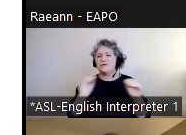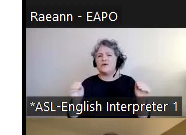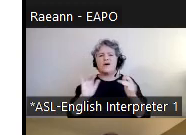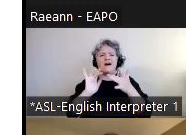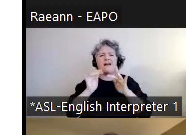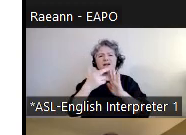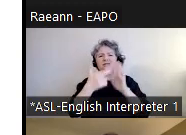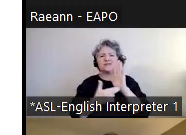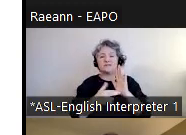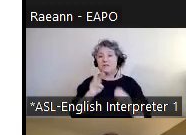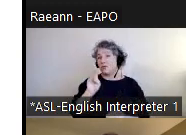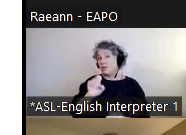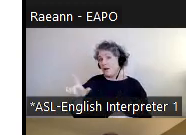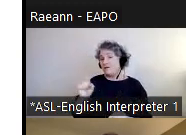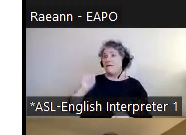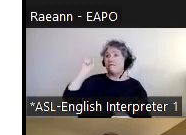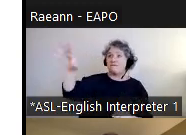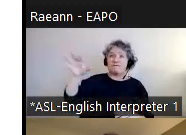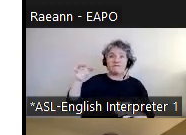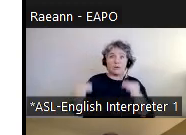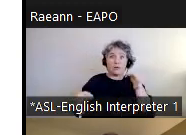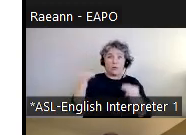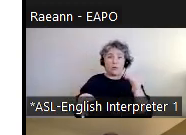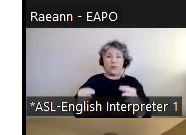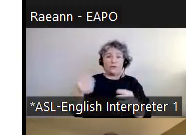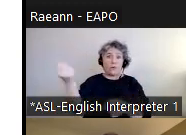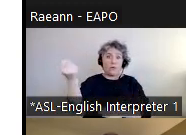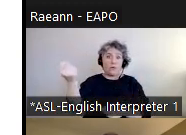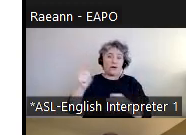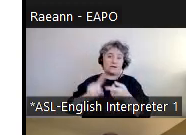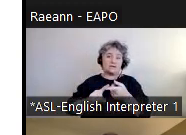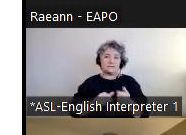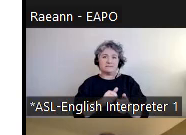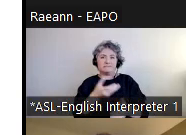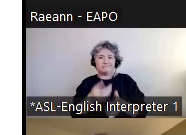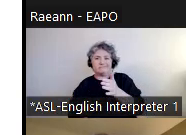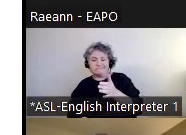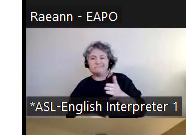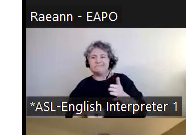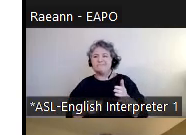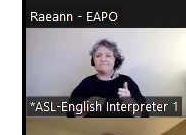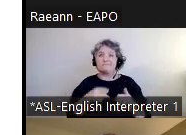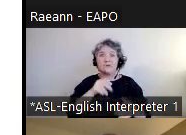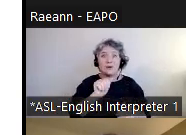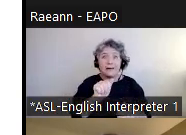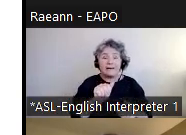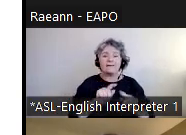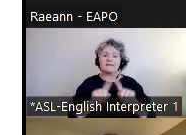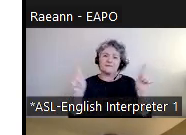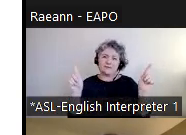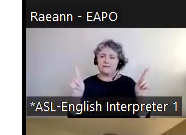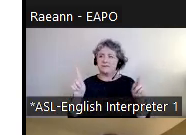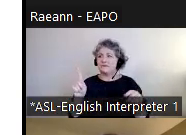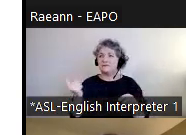submit your will to the court to hold on to until you pass away. That's not true with power of attorneys. So someone who's made a power of